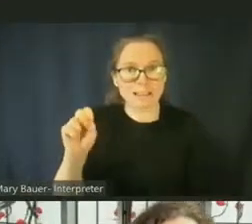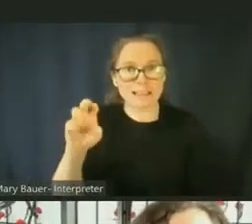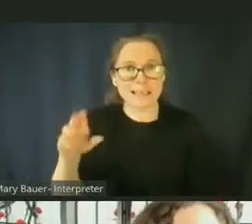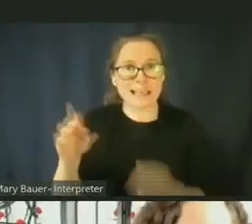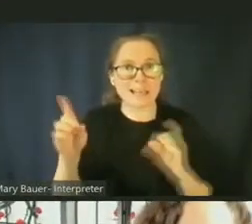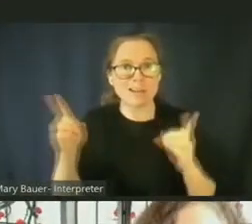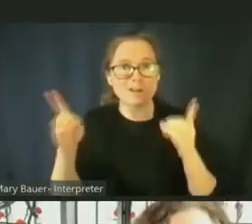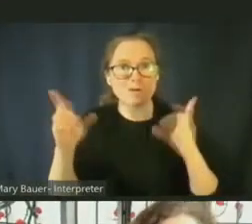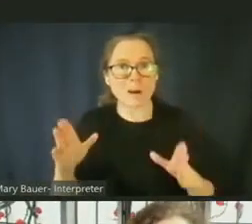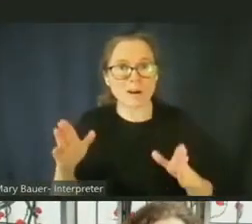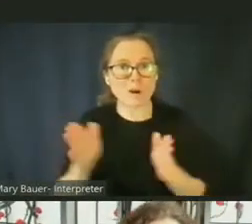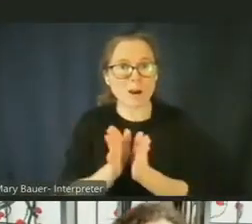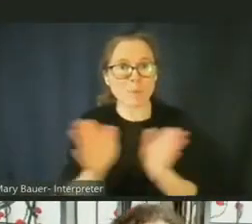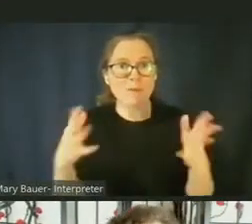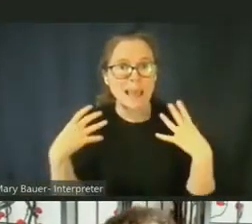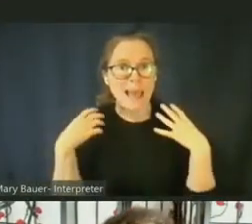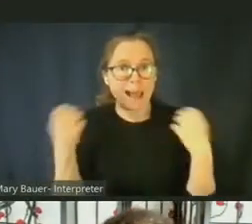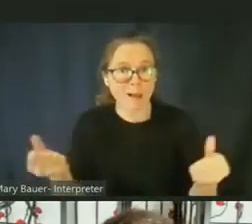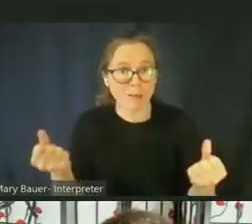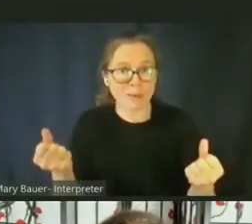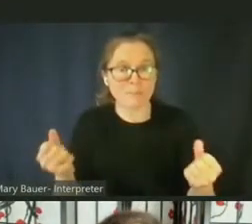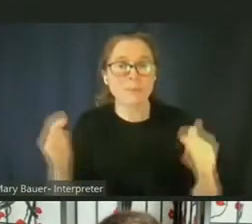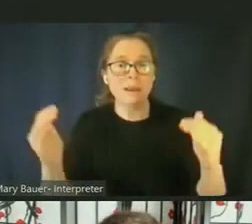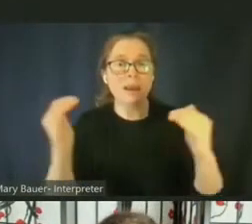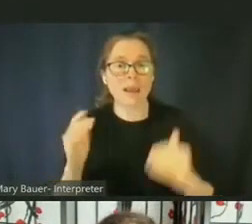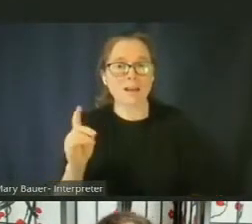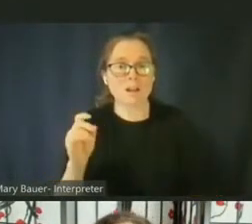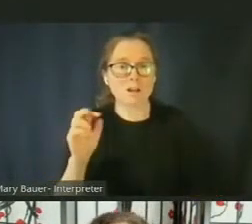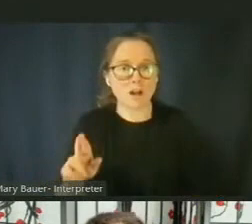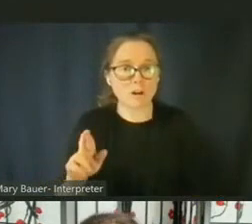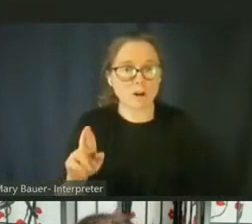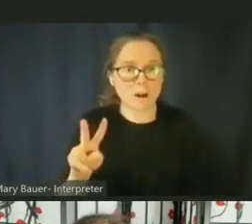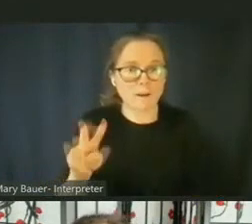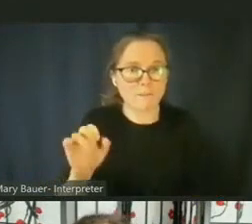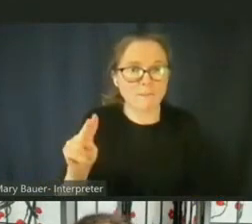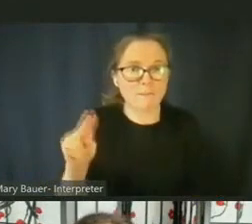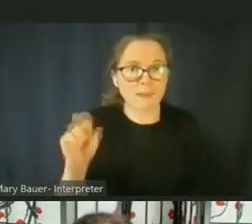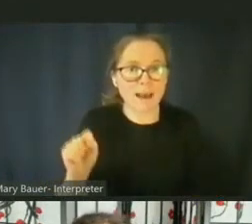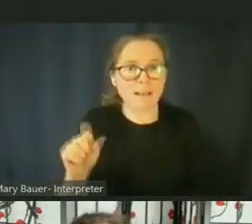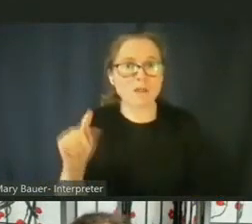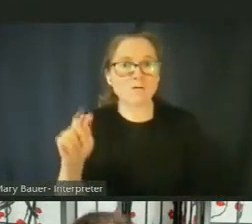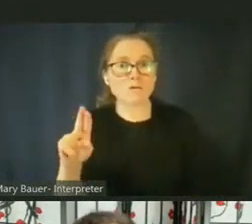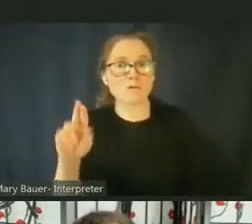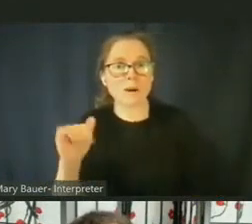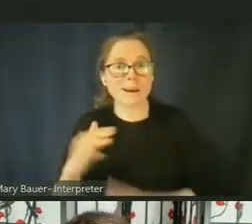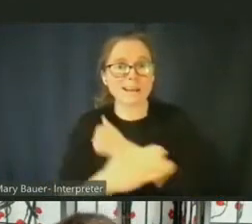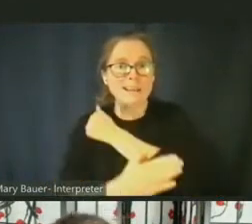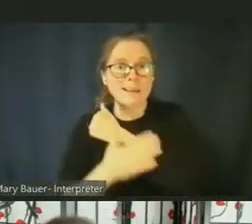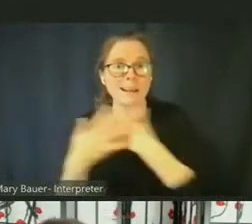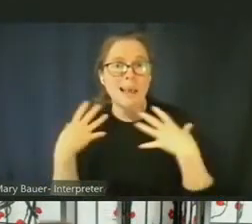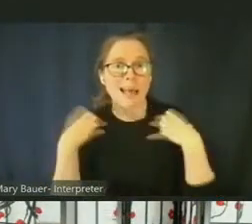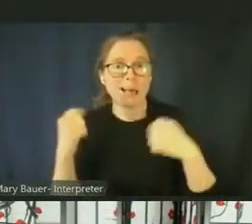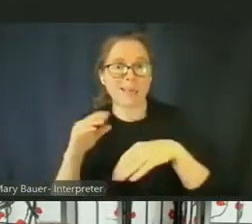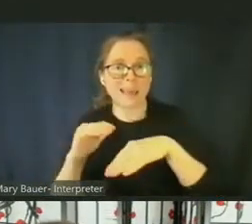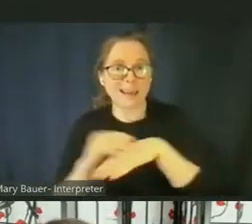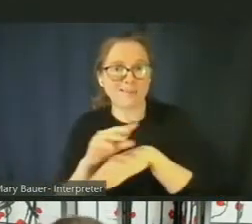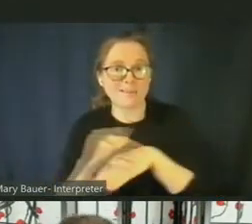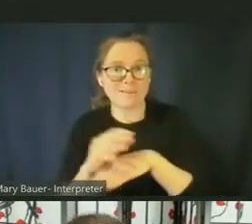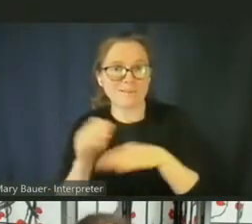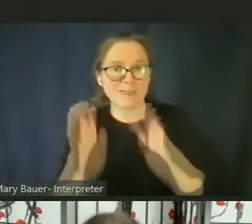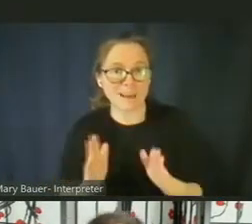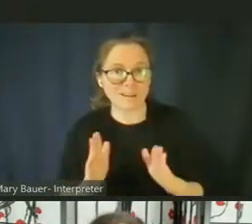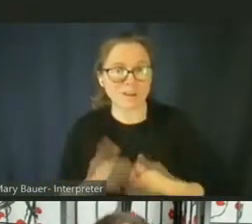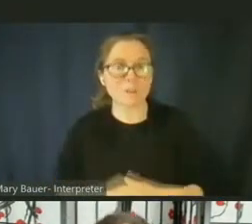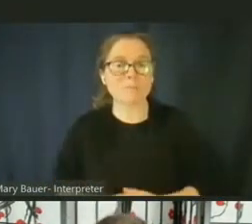for Multnomah County, and also Dr. Vines, who is the Tri-County Health Advisor. We're also so excited to